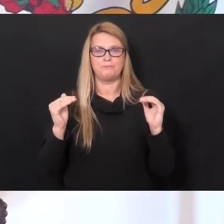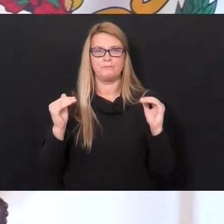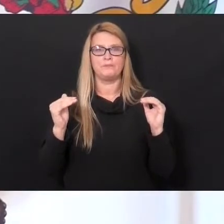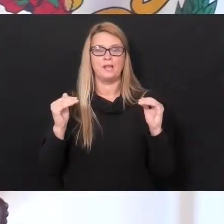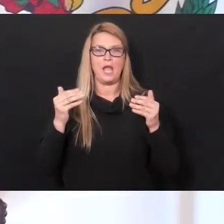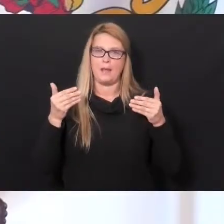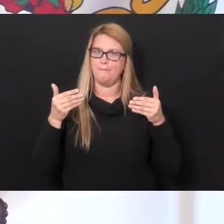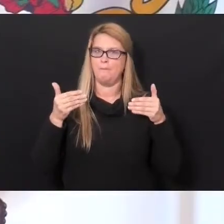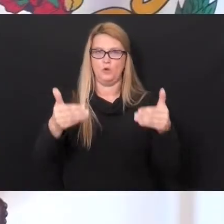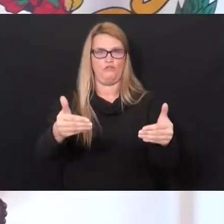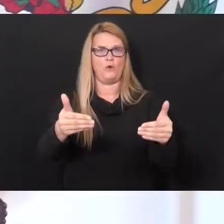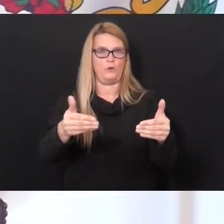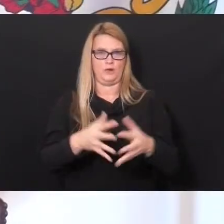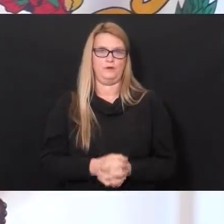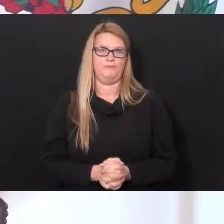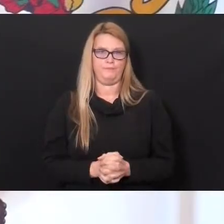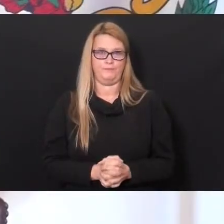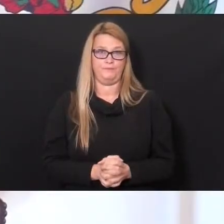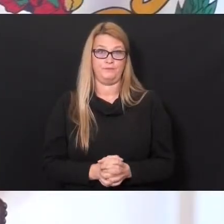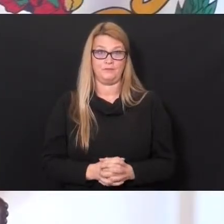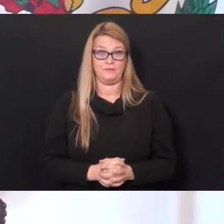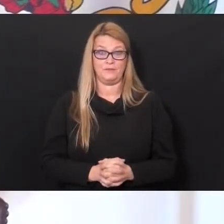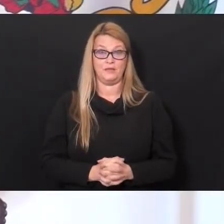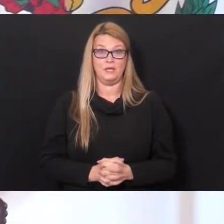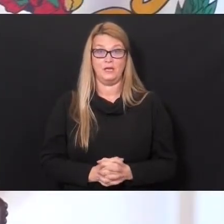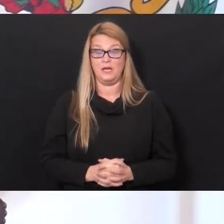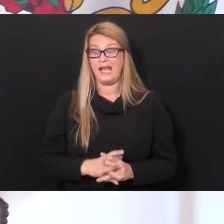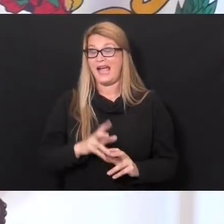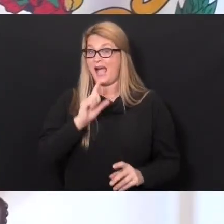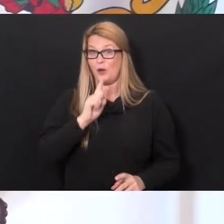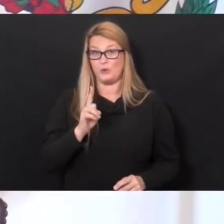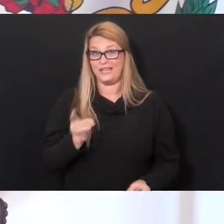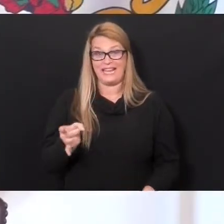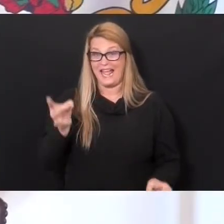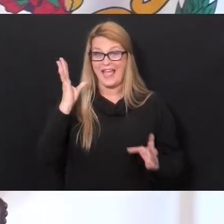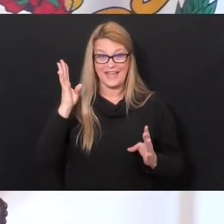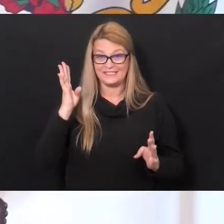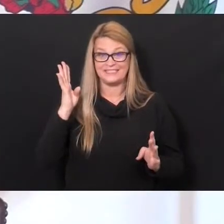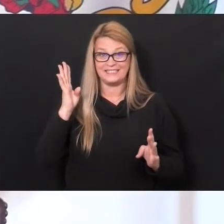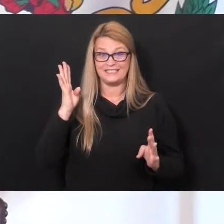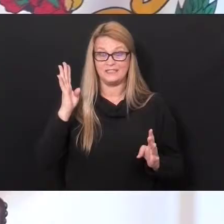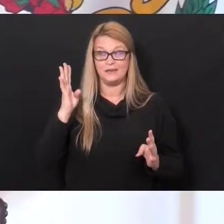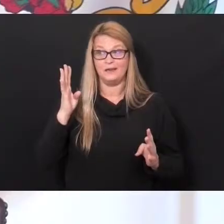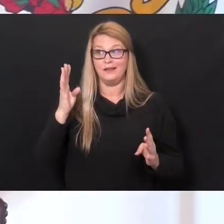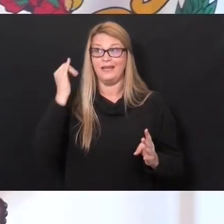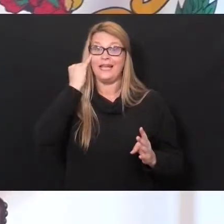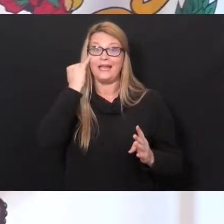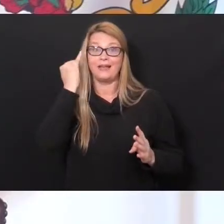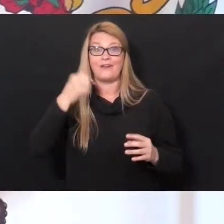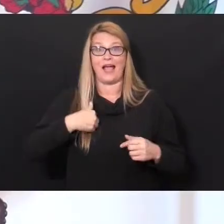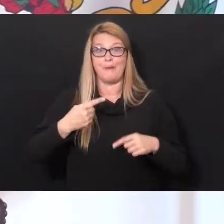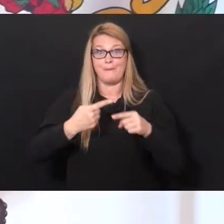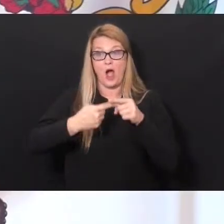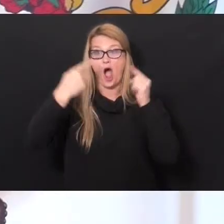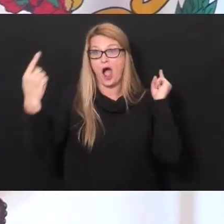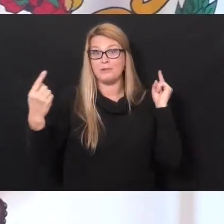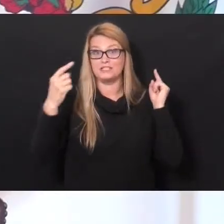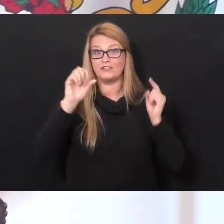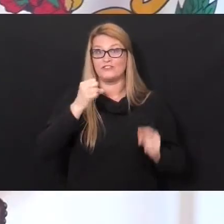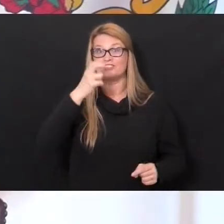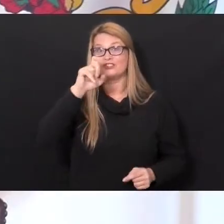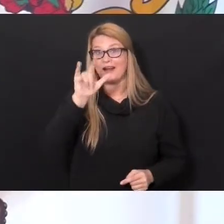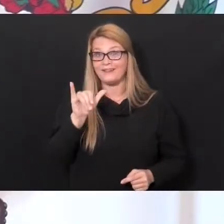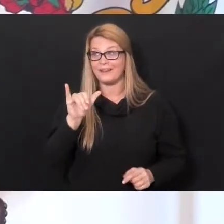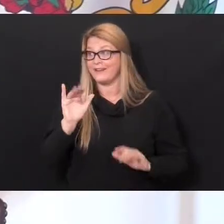move forward. That's all there is to it. And I hate it if I'm in opposition to maybe how Shelley's thinking